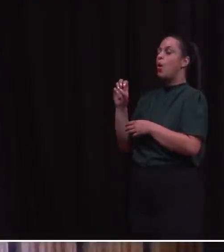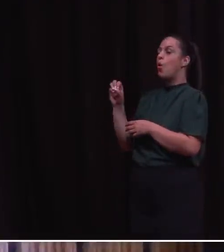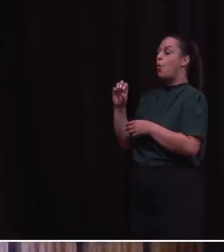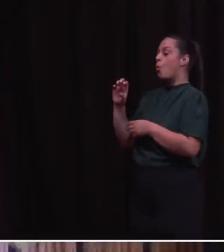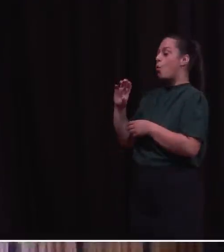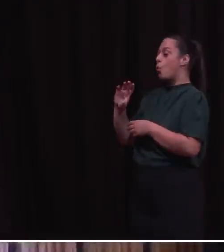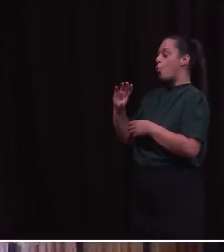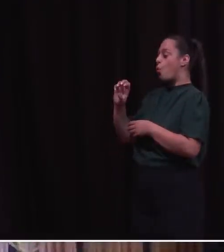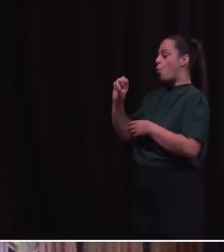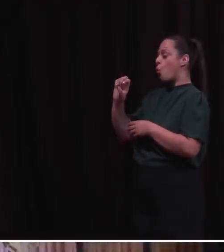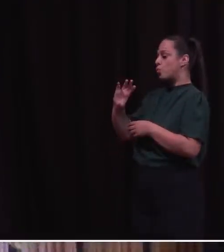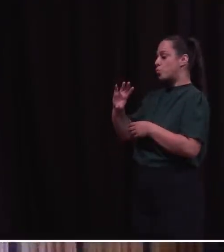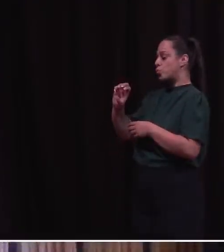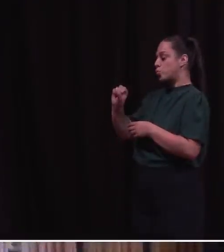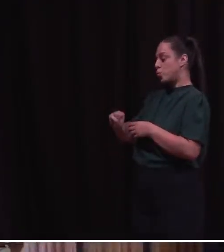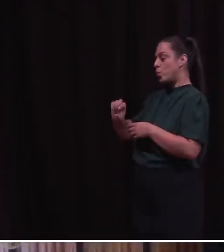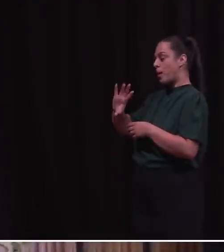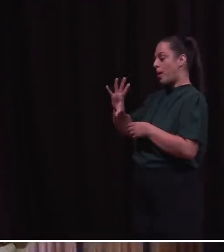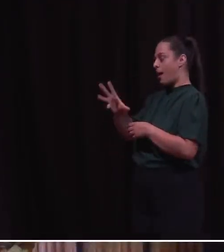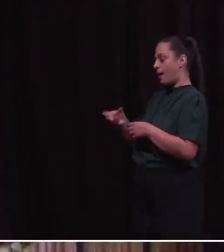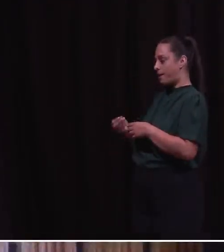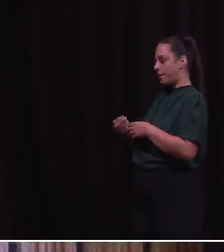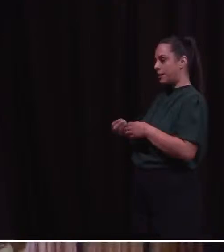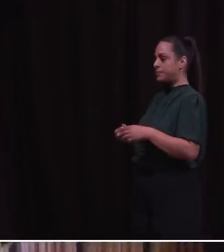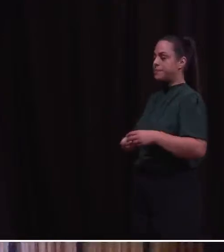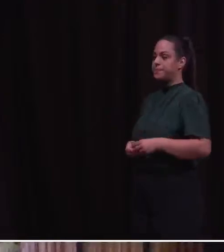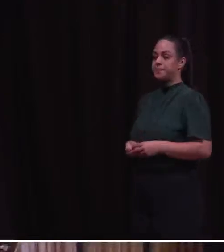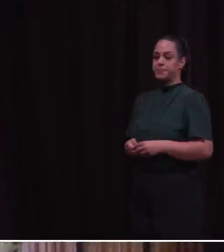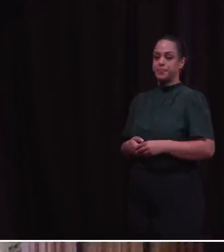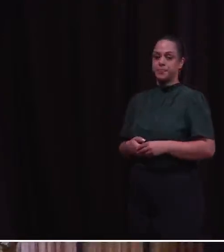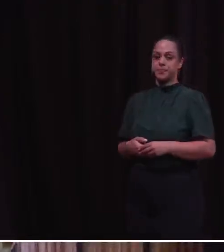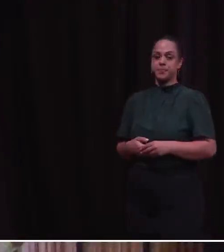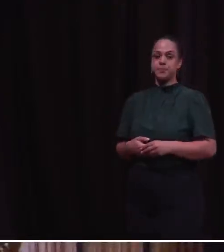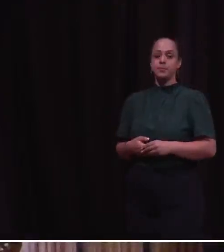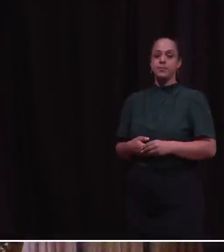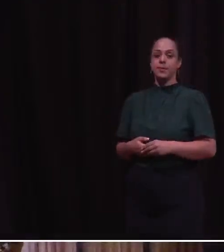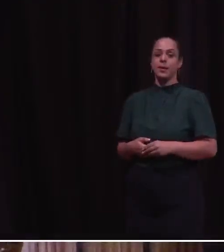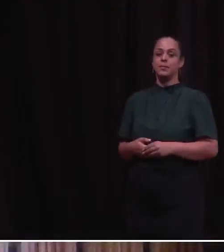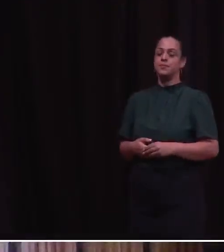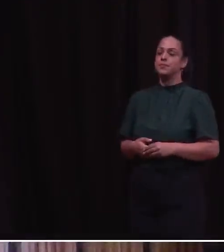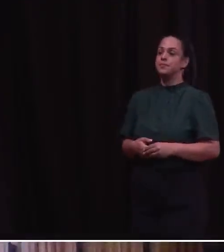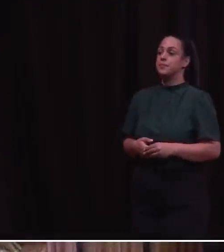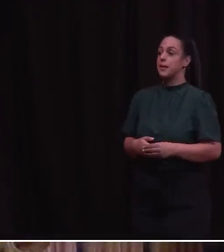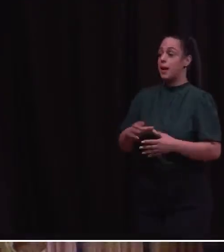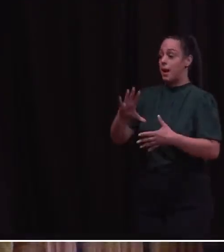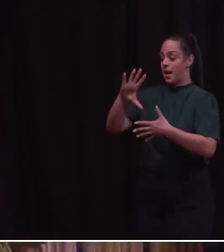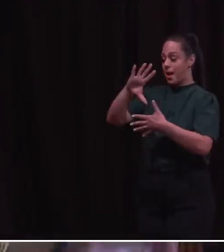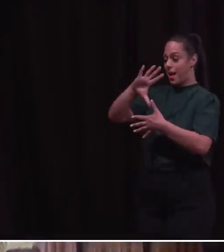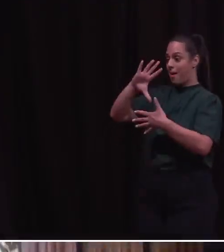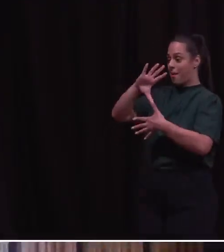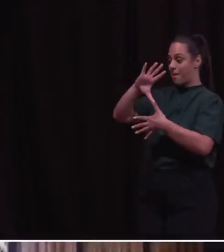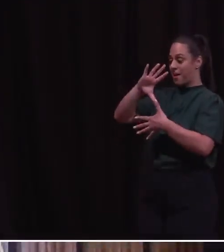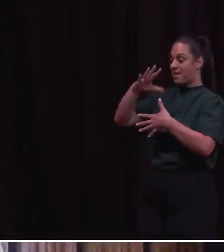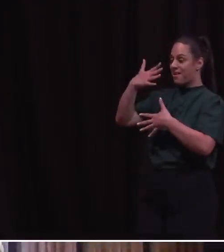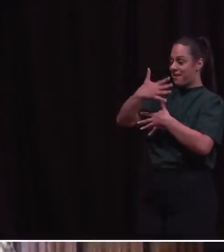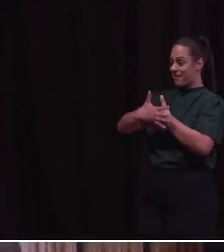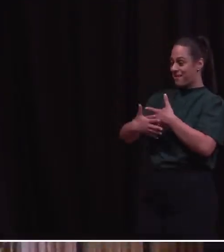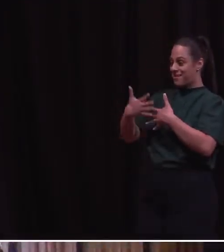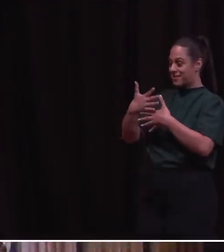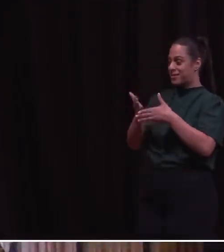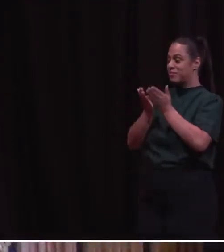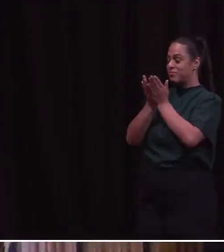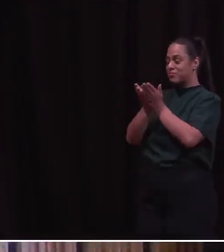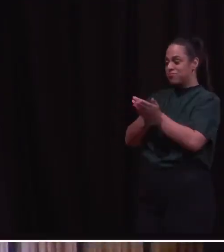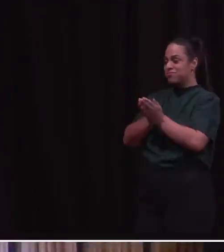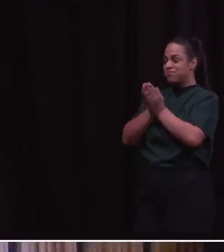first inkling that you know that somebody has taken you over is that they took your land. In